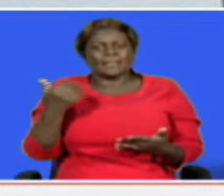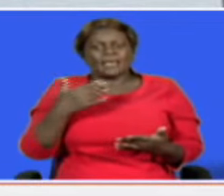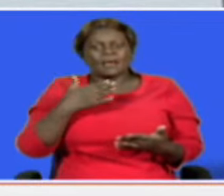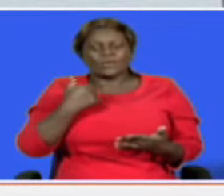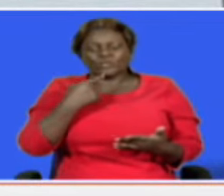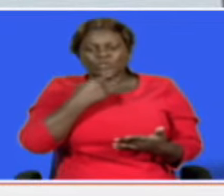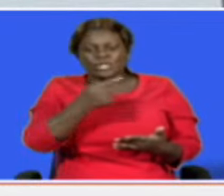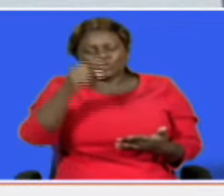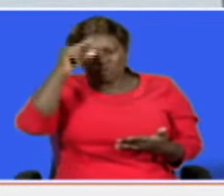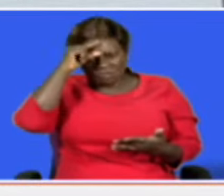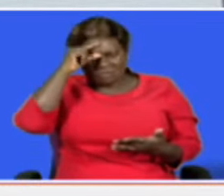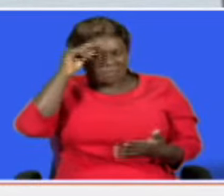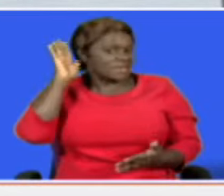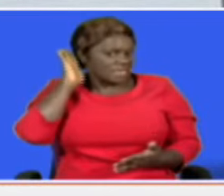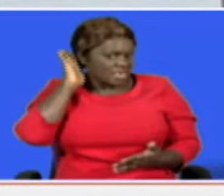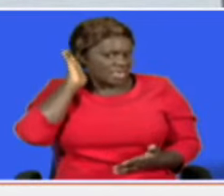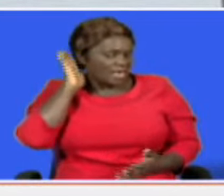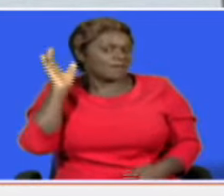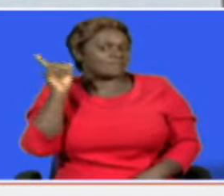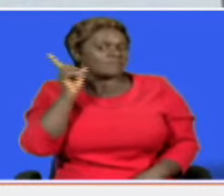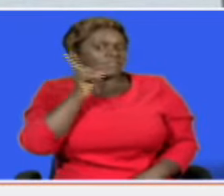want to tell you the government of kenya has listened